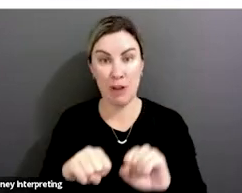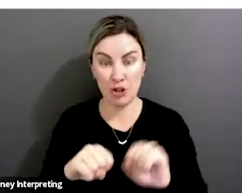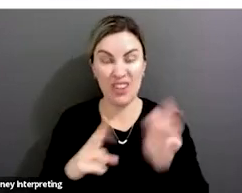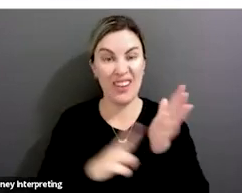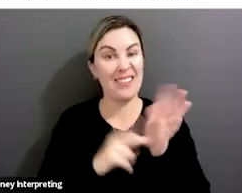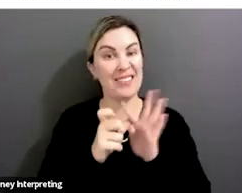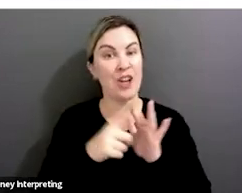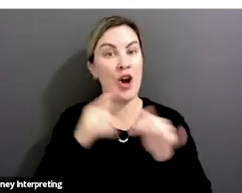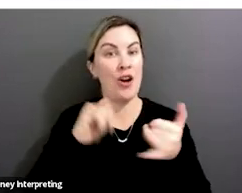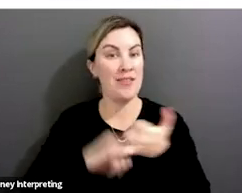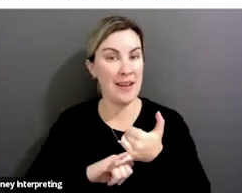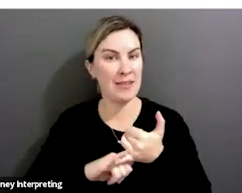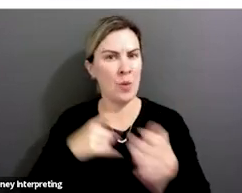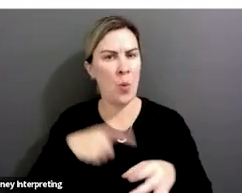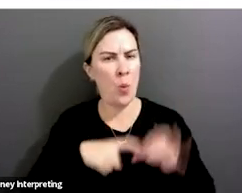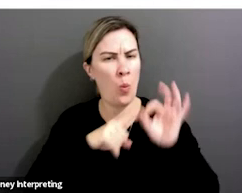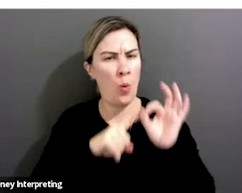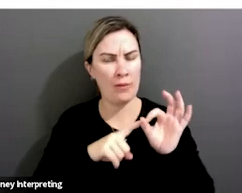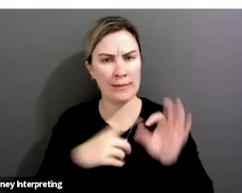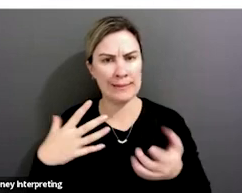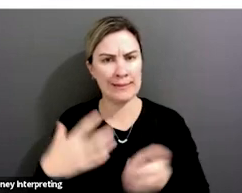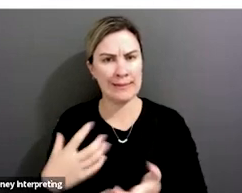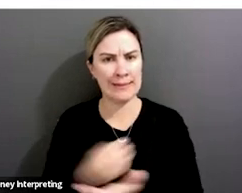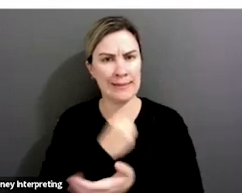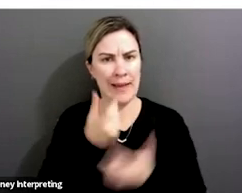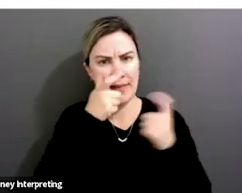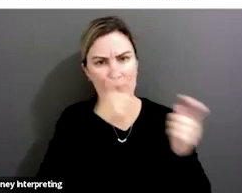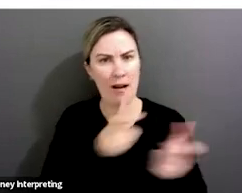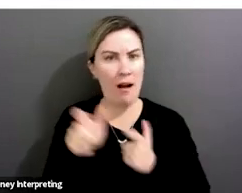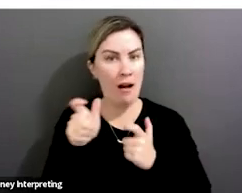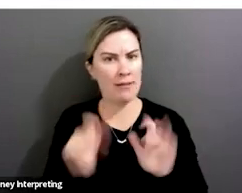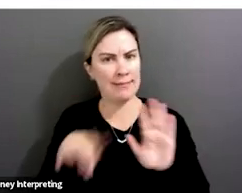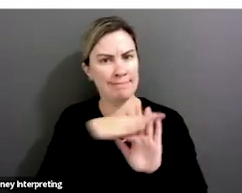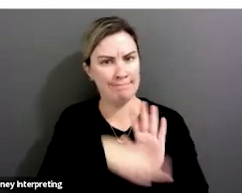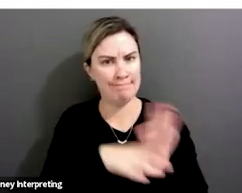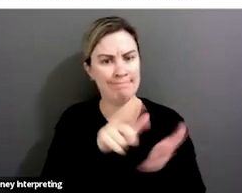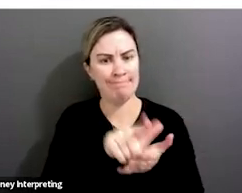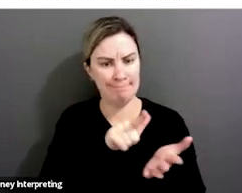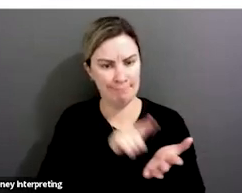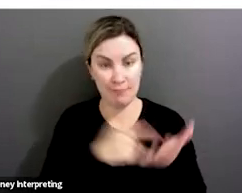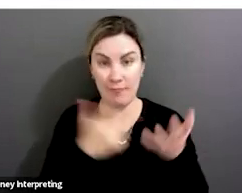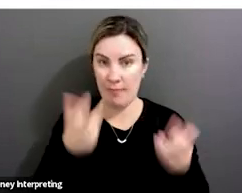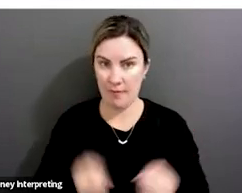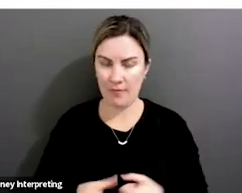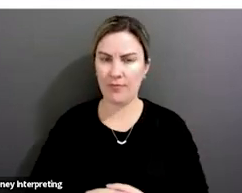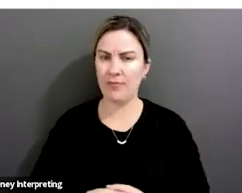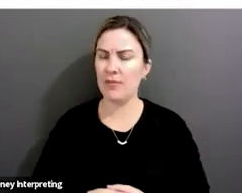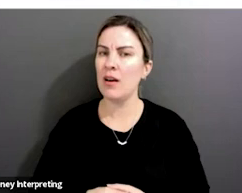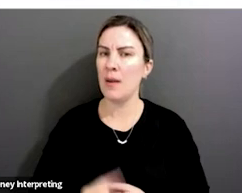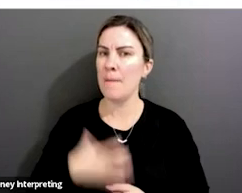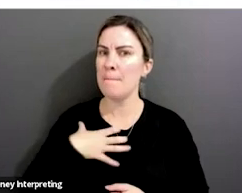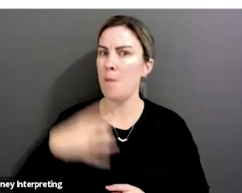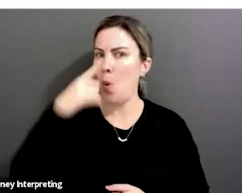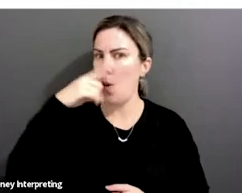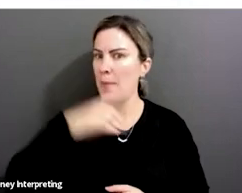and Safeguarding Commission legislative amendment, and accompanying practice standards. And interest is spreading. On the timeline,